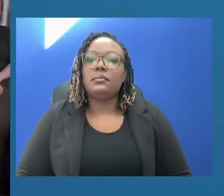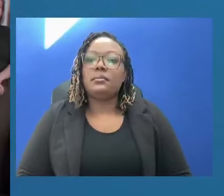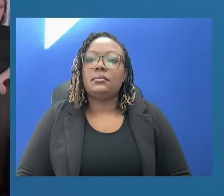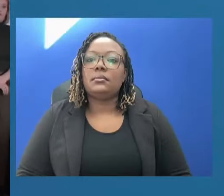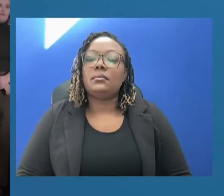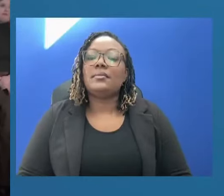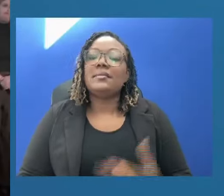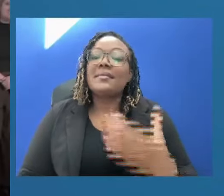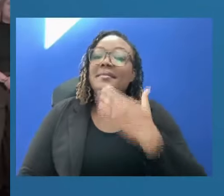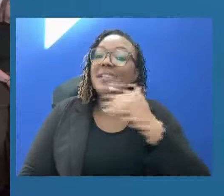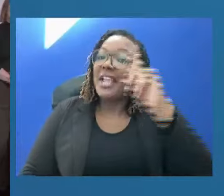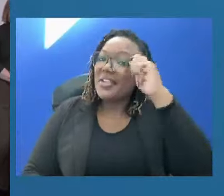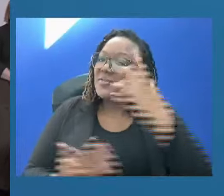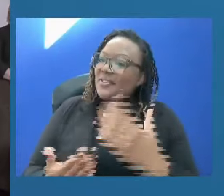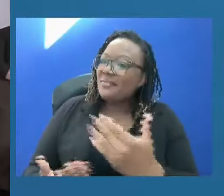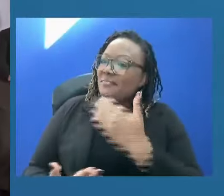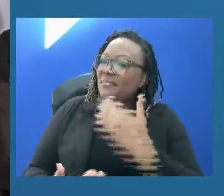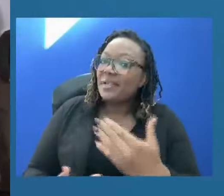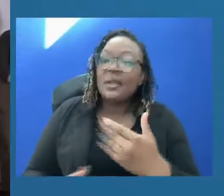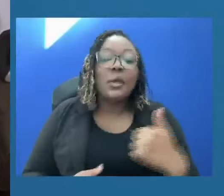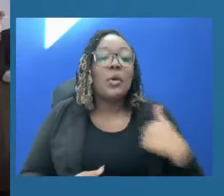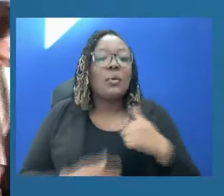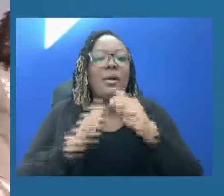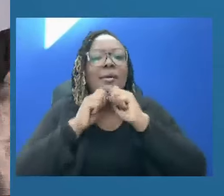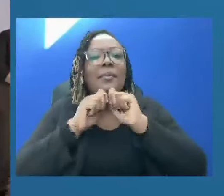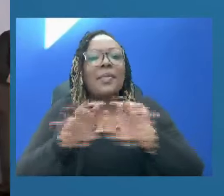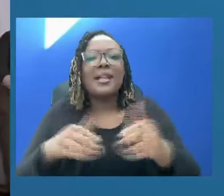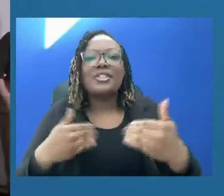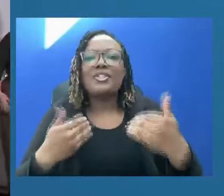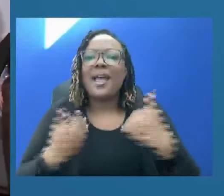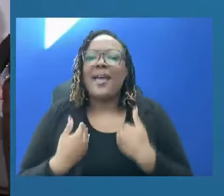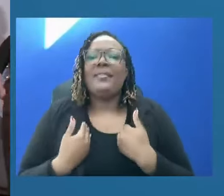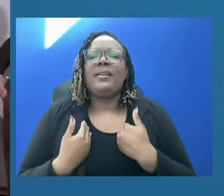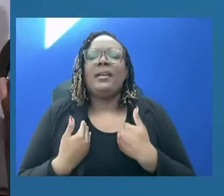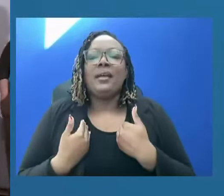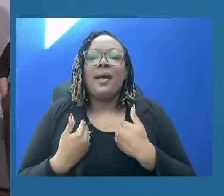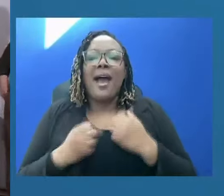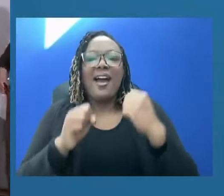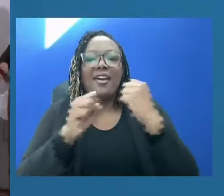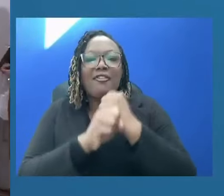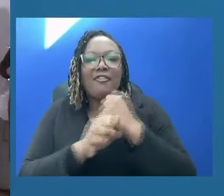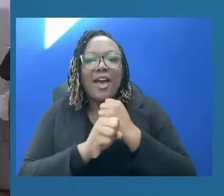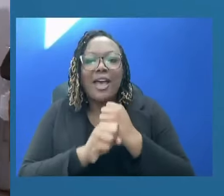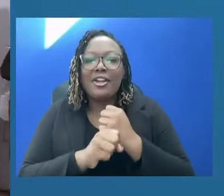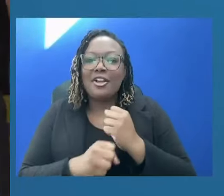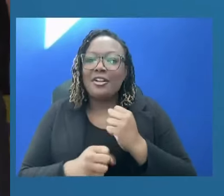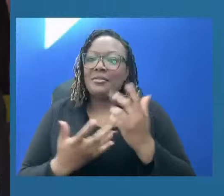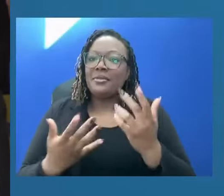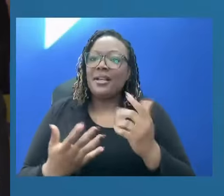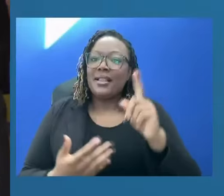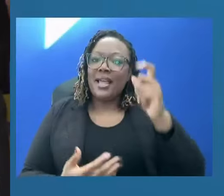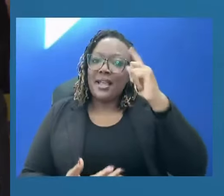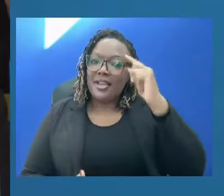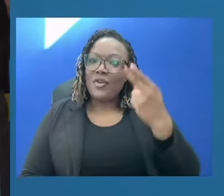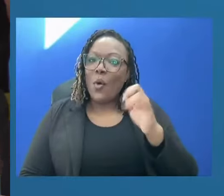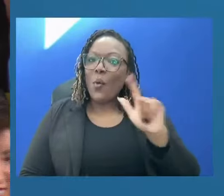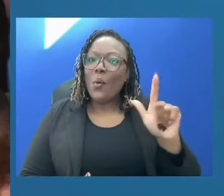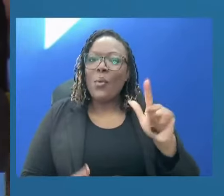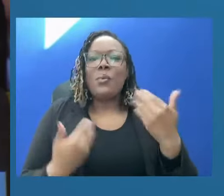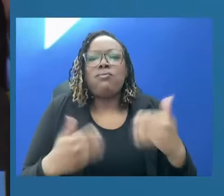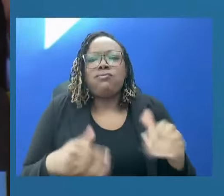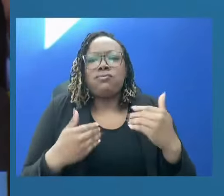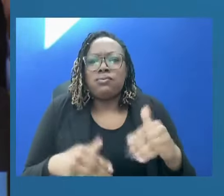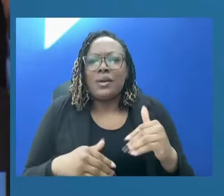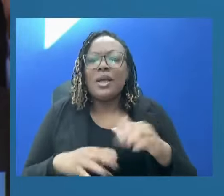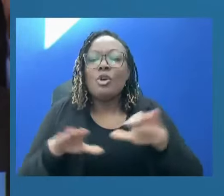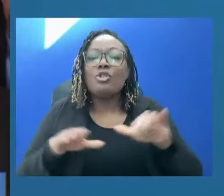Thank you, Governor. We are blessed to have a fighter like Governor Hochul